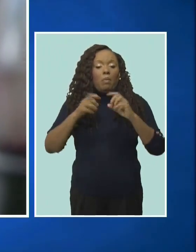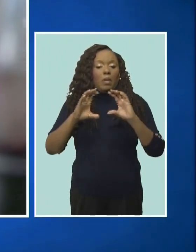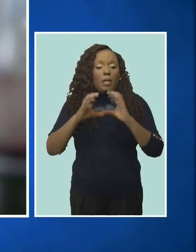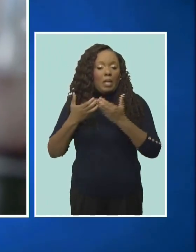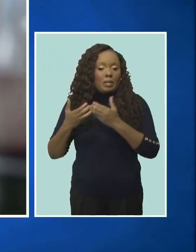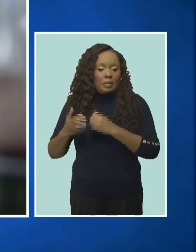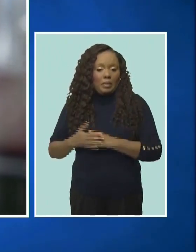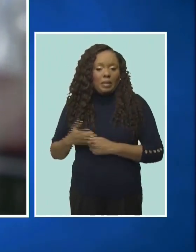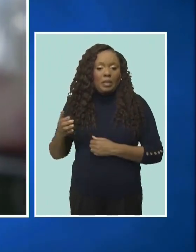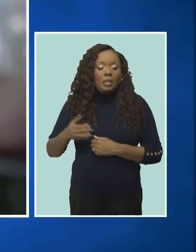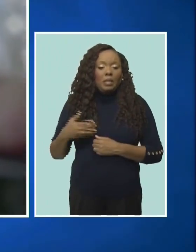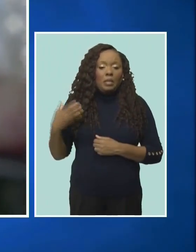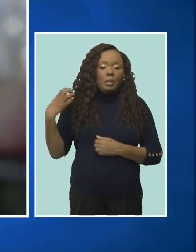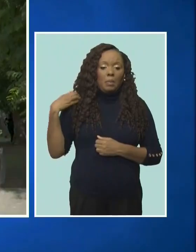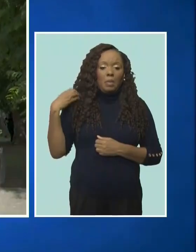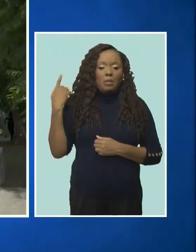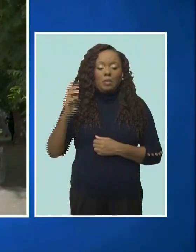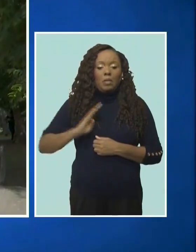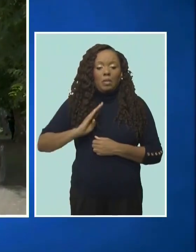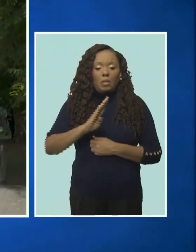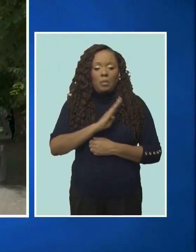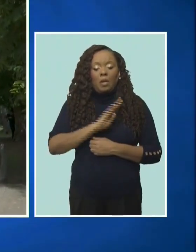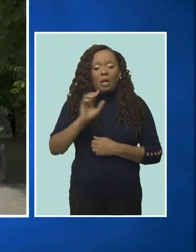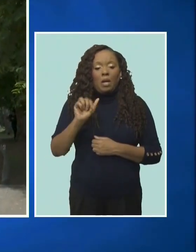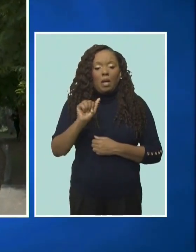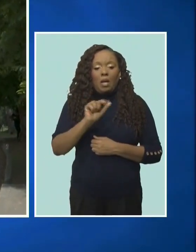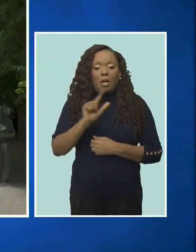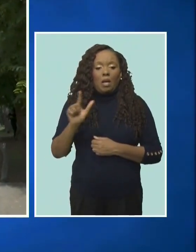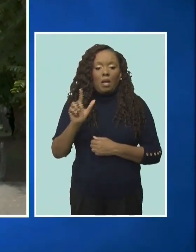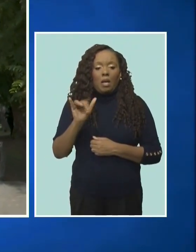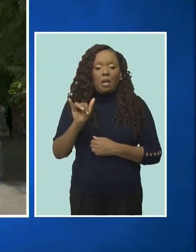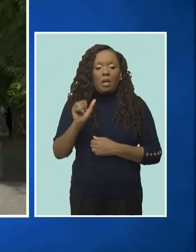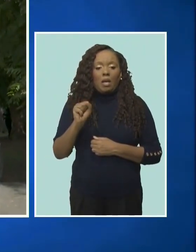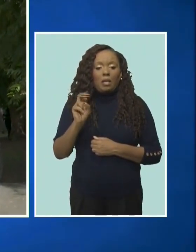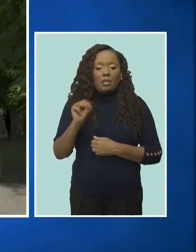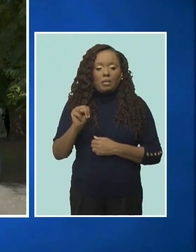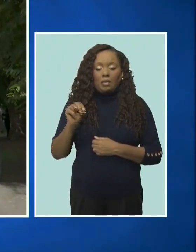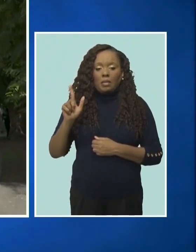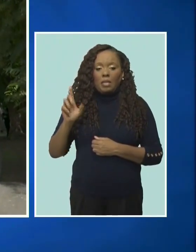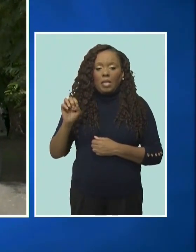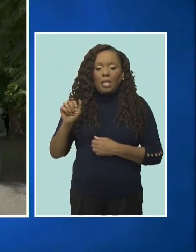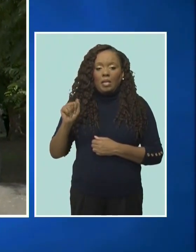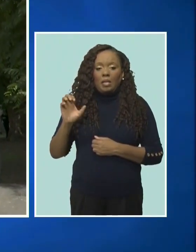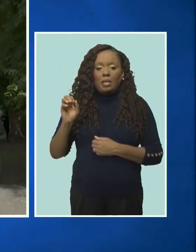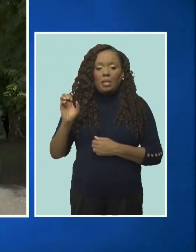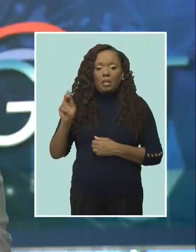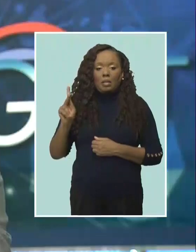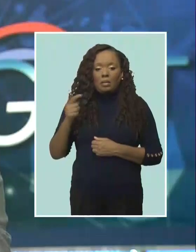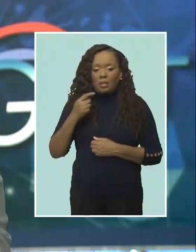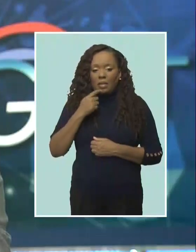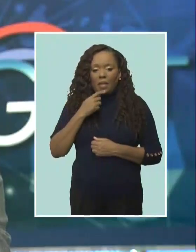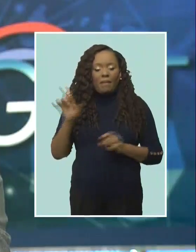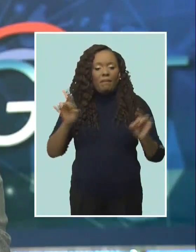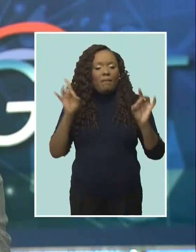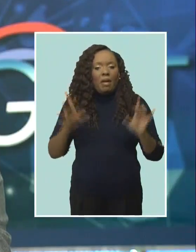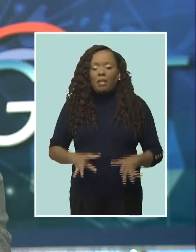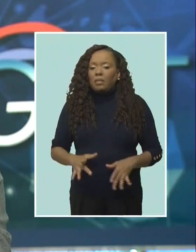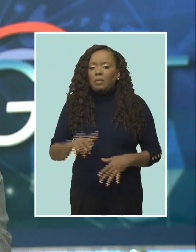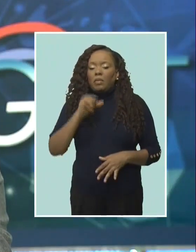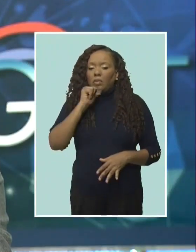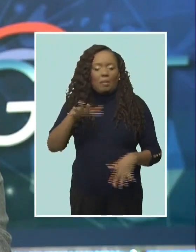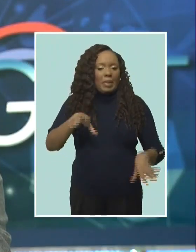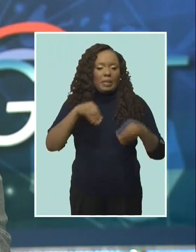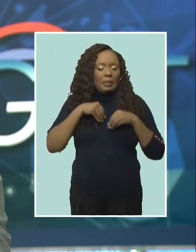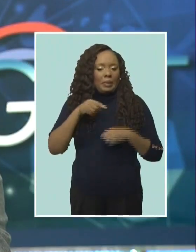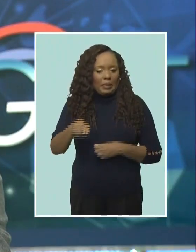classes. Chairman of the board, Dr. the Honorable Alison Leacock, in reaction to the development, says violence has no place on the campus,